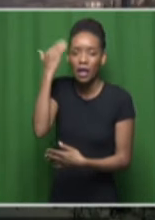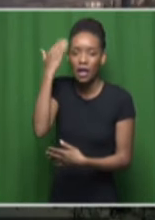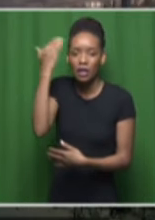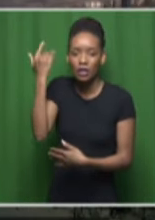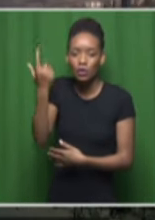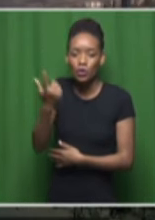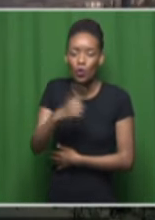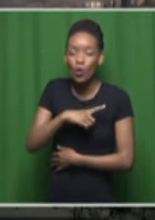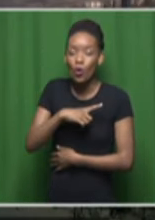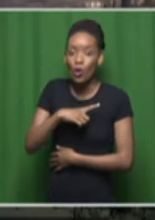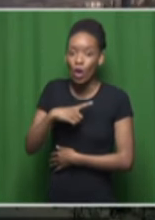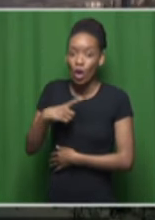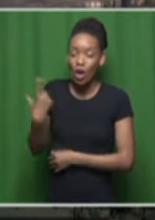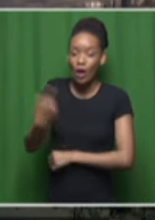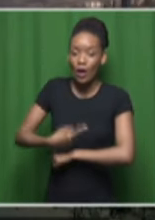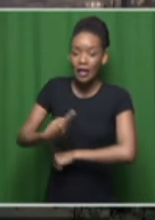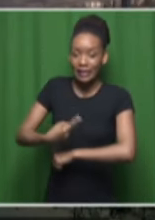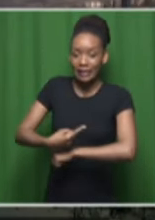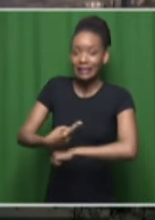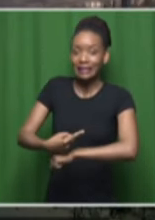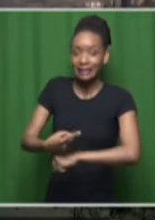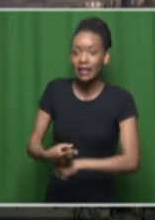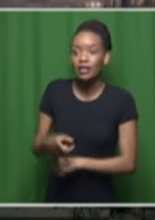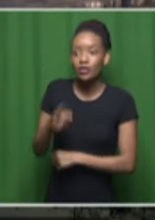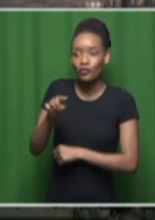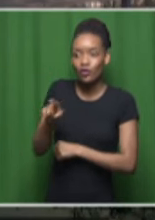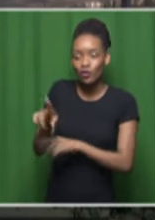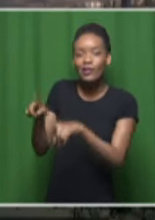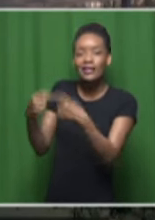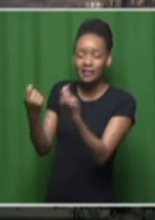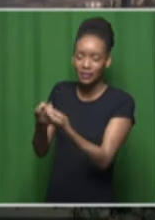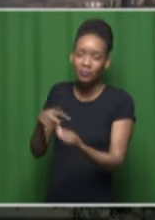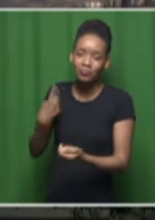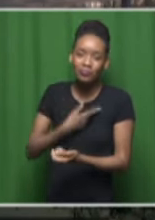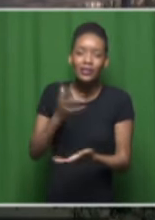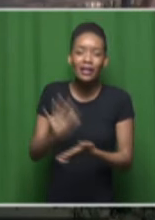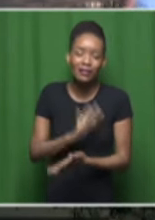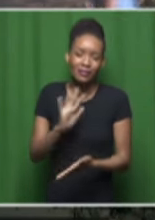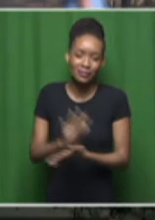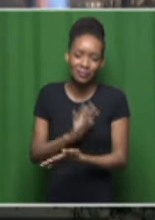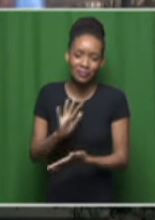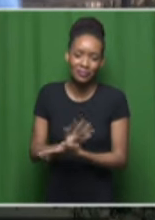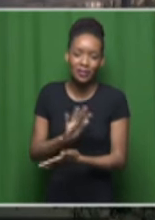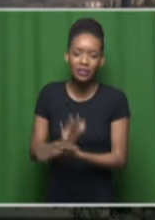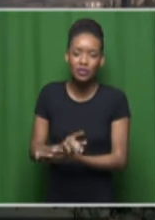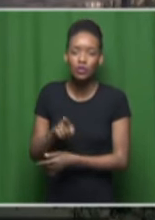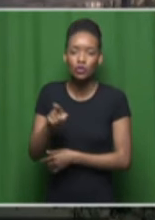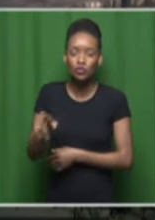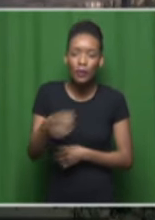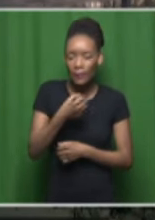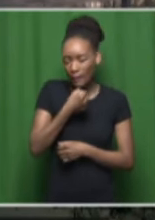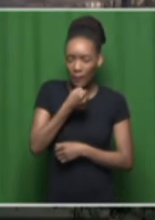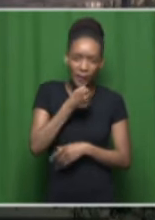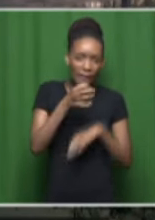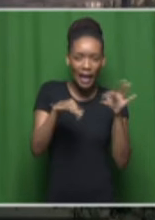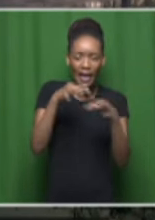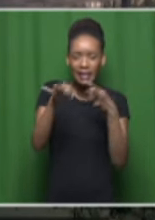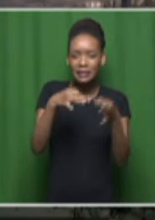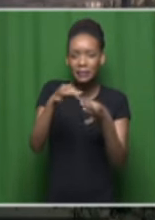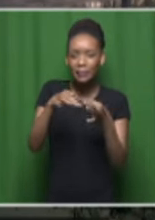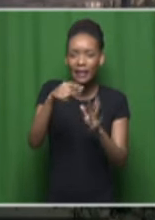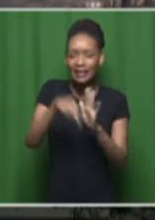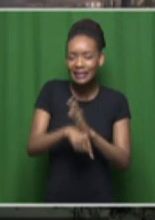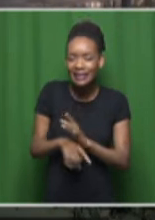long few days for you and the team. It certainly is. But we appreciate so much the coverage and certainly the whole tradition that